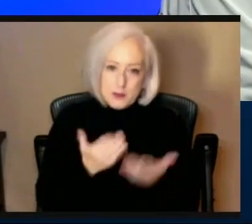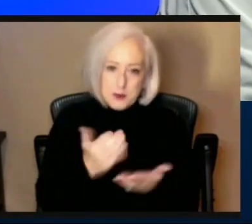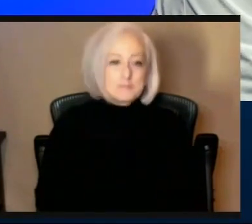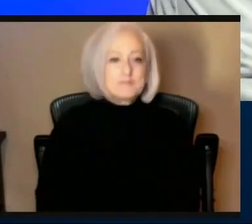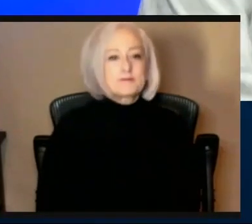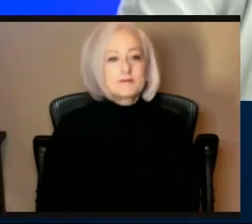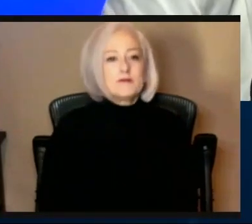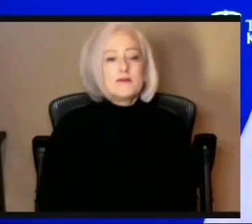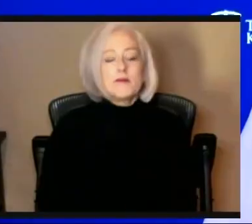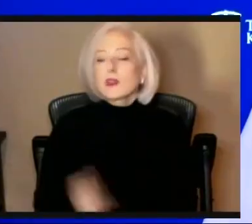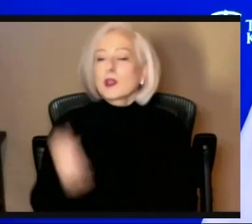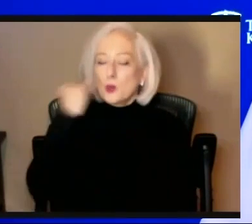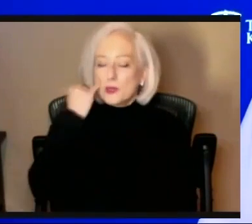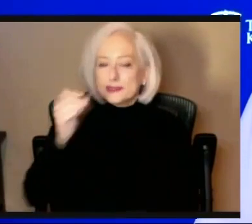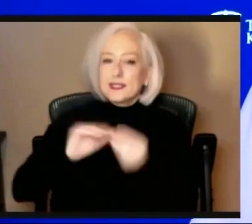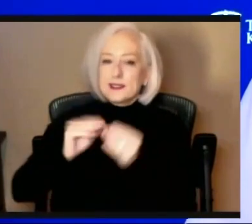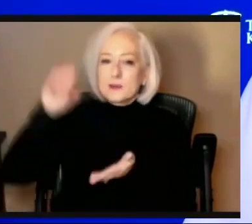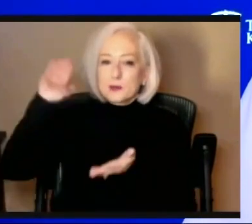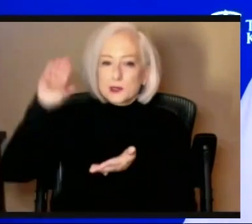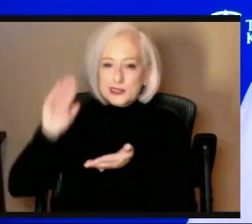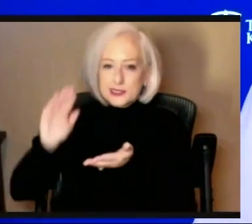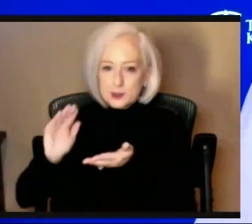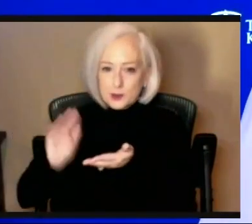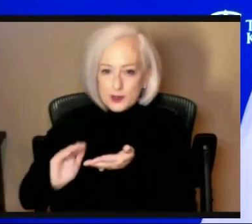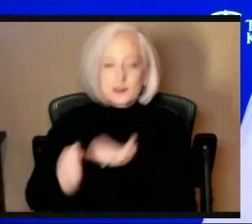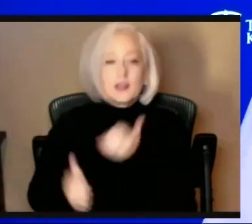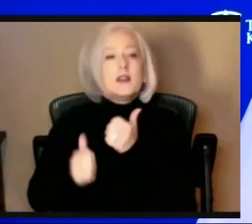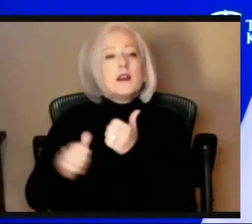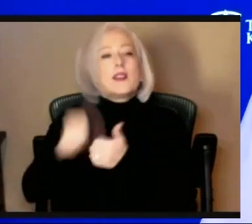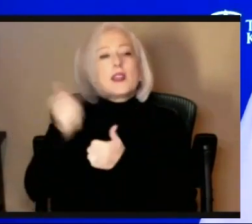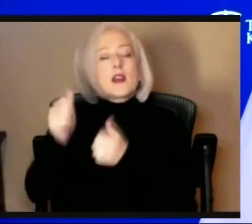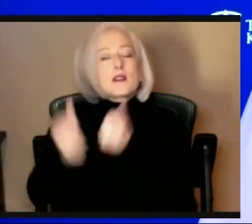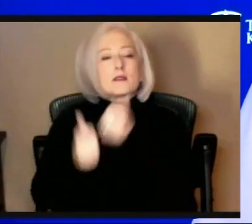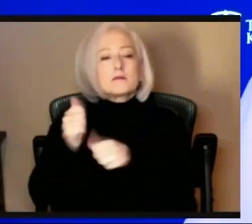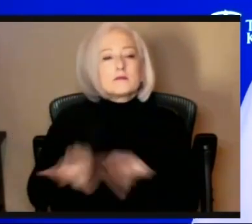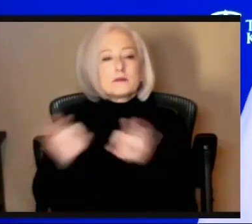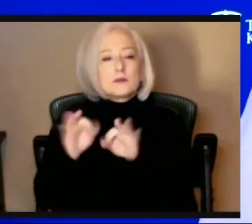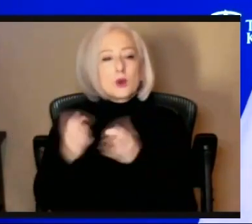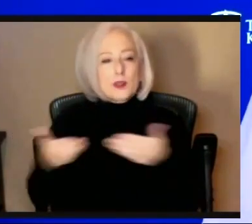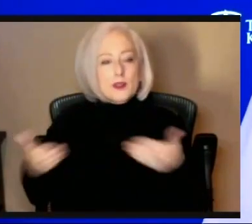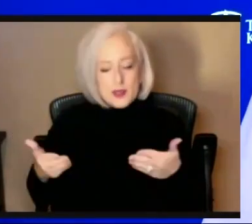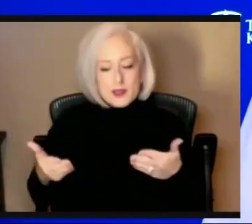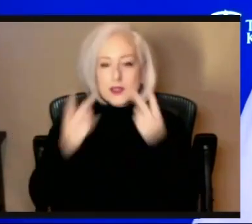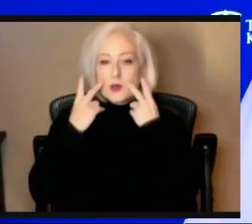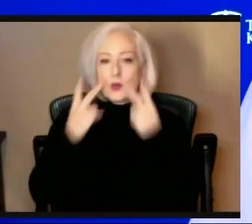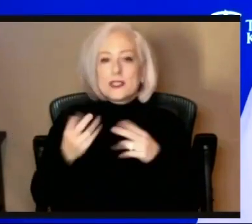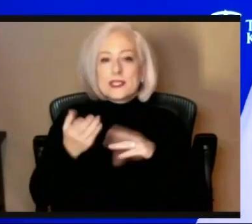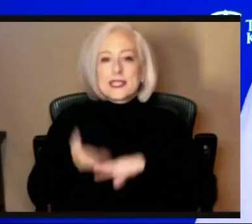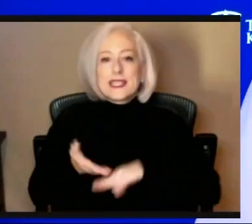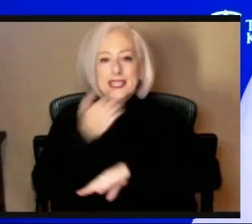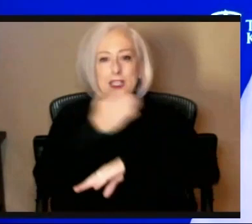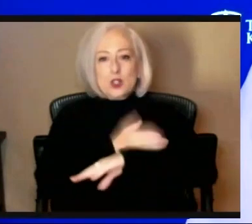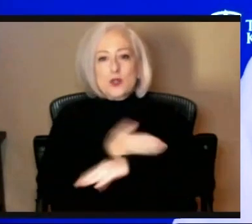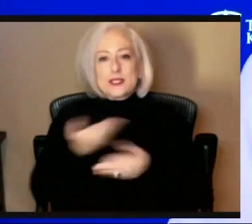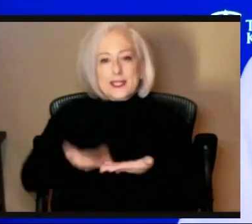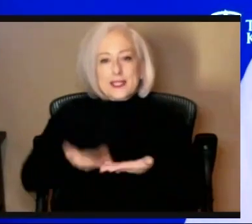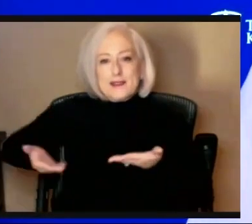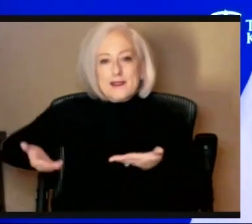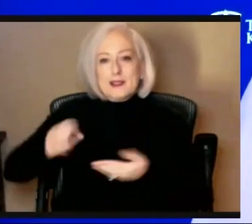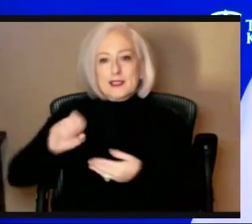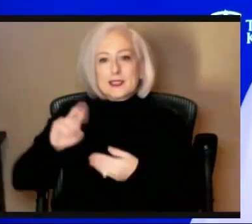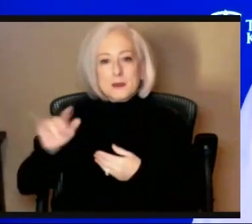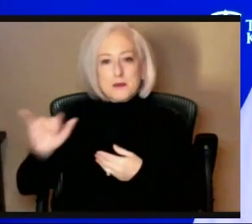decrease, I think the other key to this is we are actually now seeing increase in supplies of those